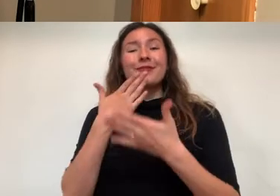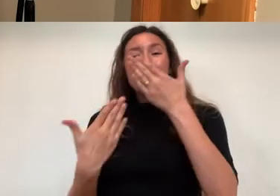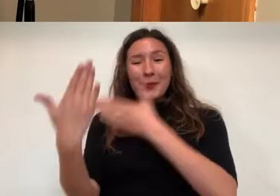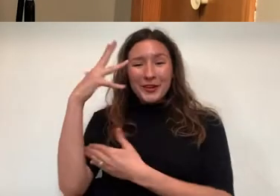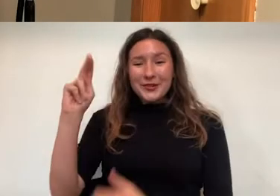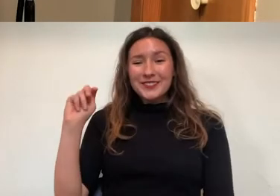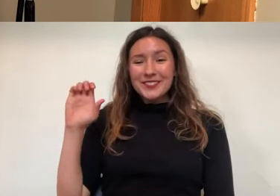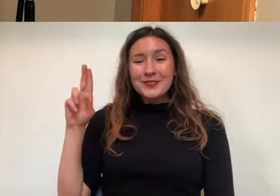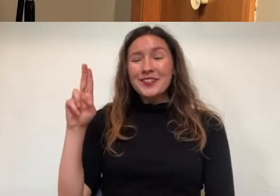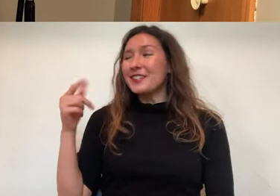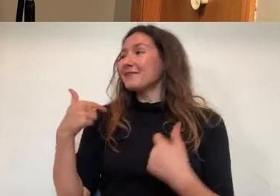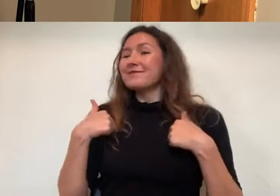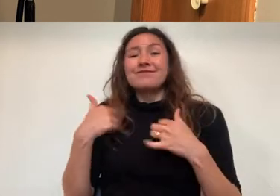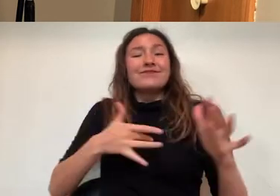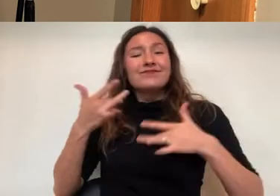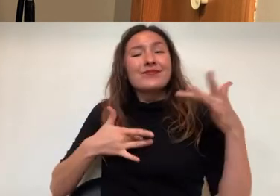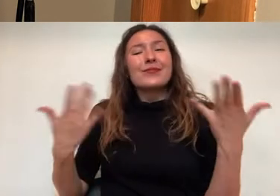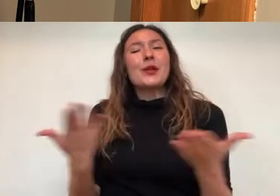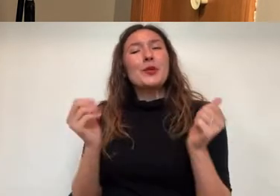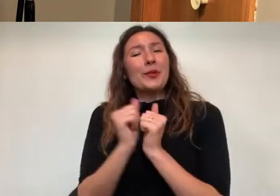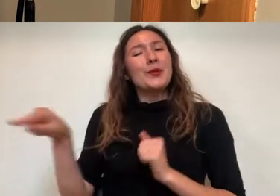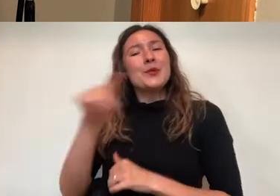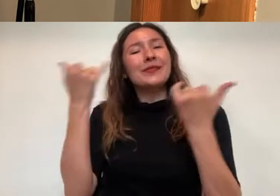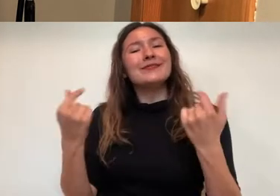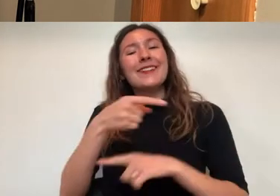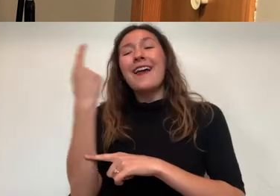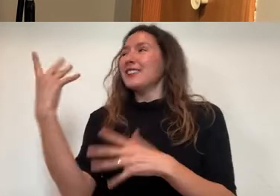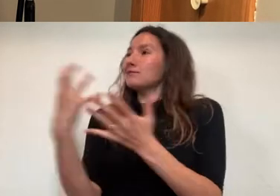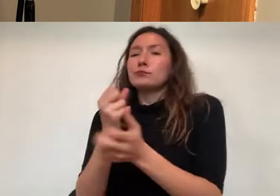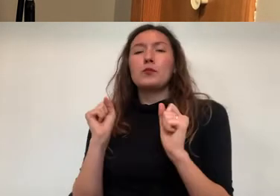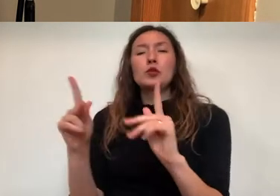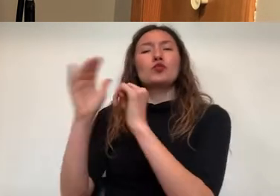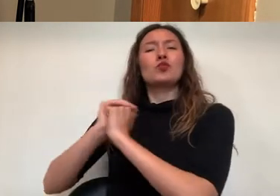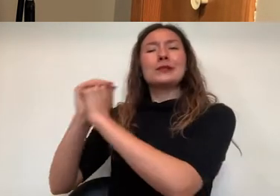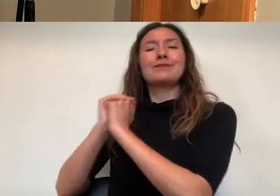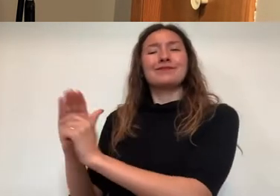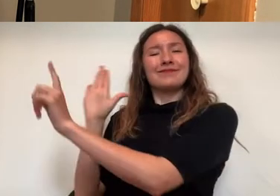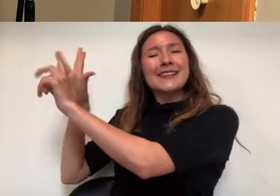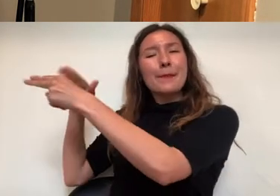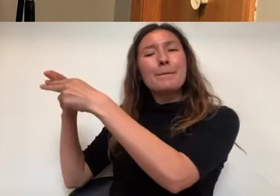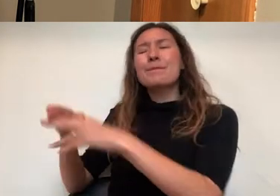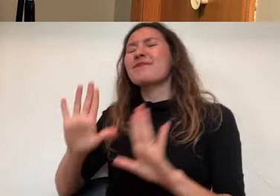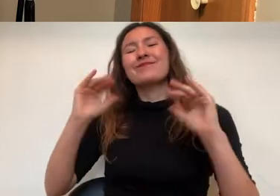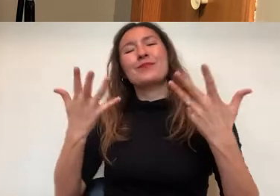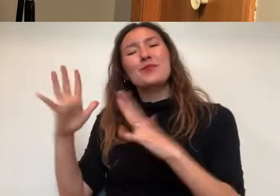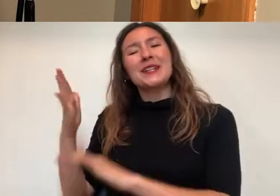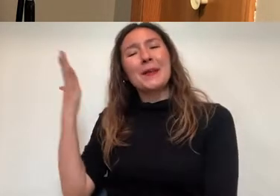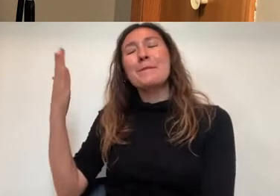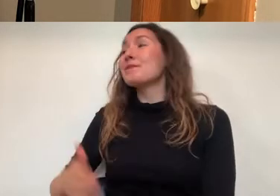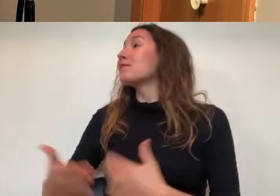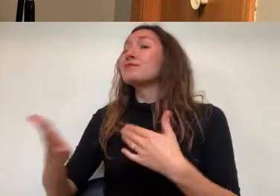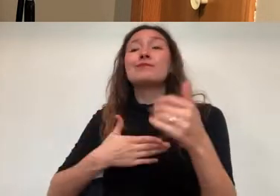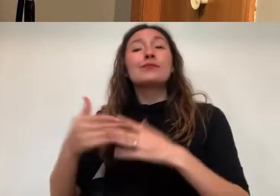Good morning, North Central. It's my privilege to be with you today to lift high the name of Jesus. Let's praise his name together today, no matter